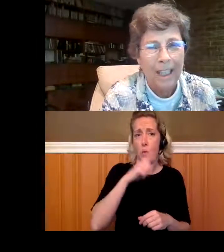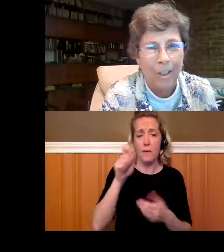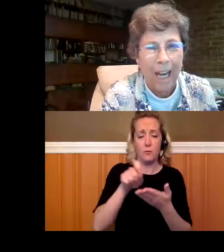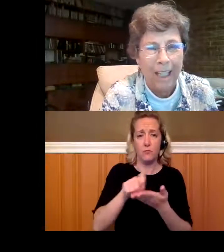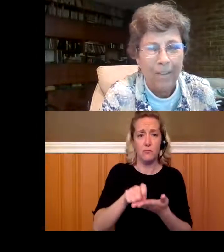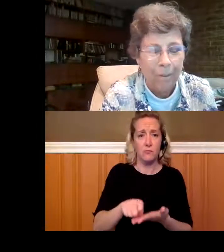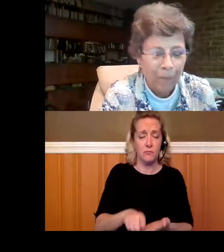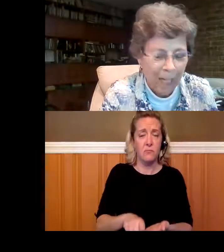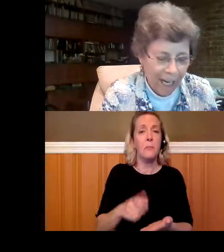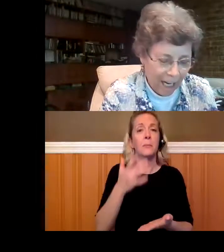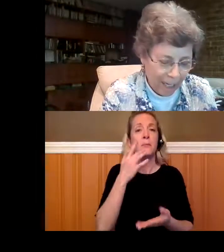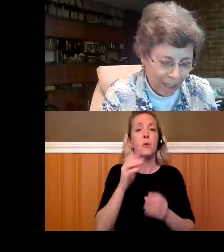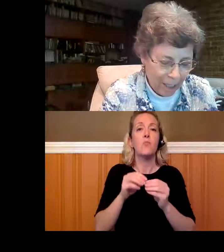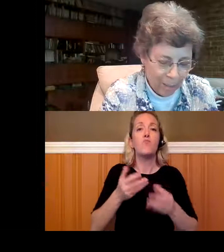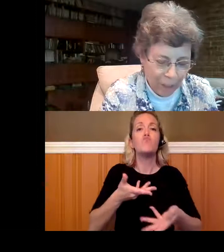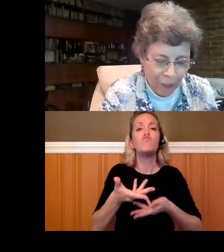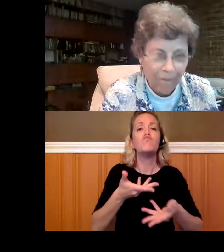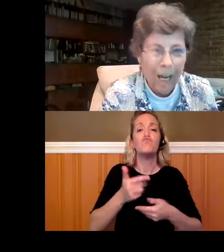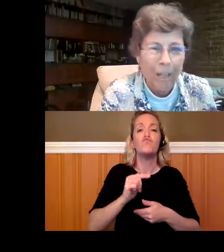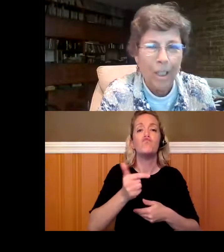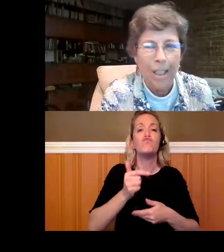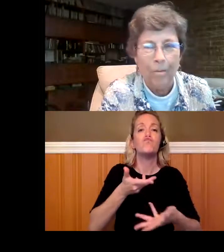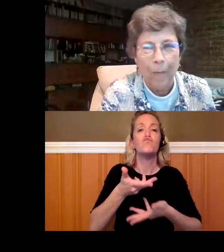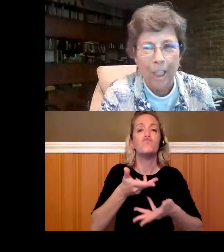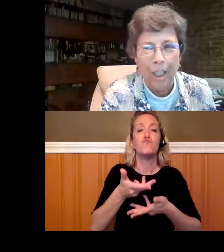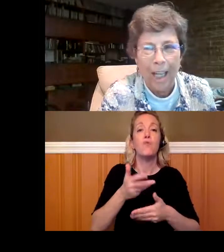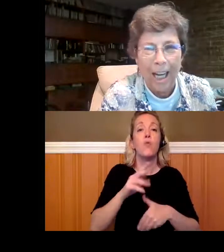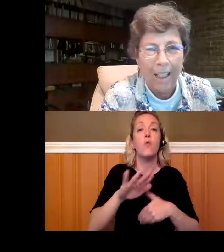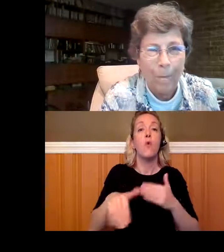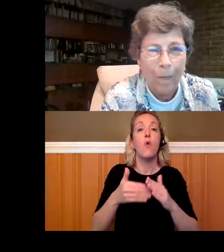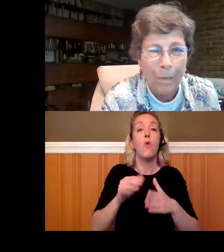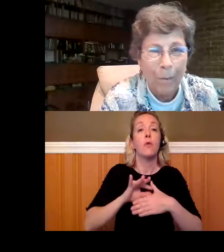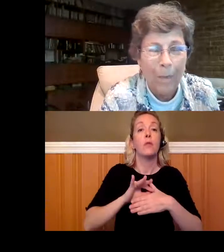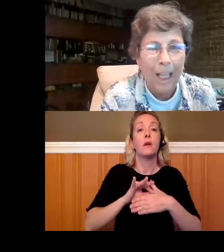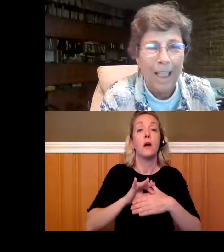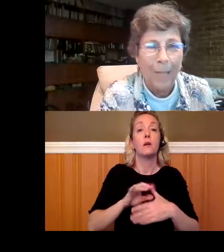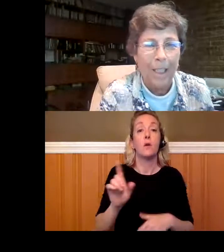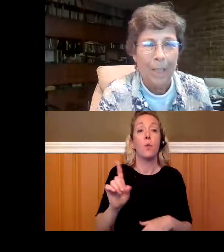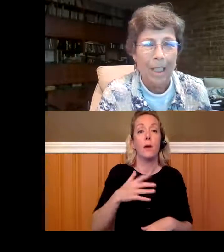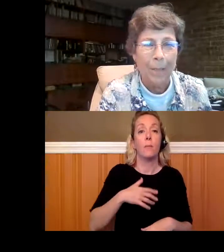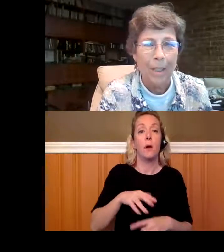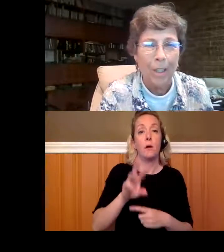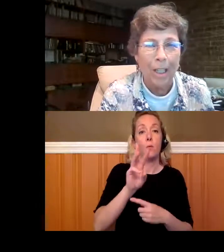interactive, but you can find all this information on my website at